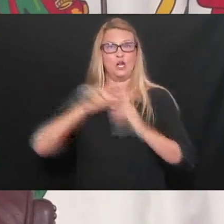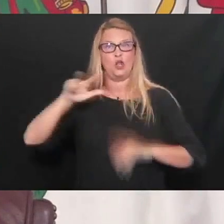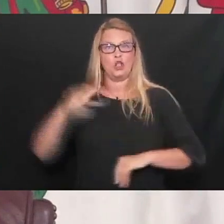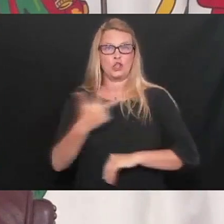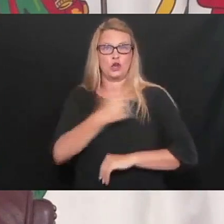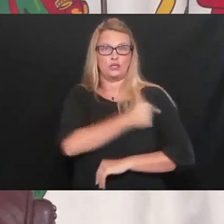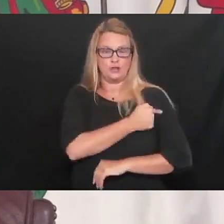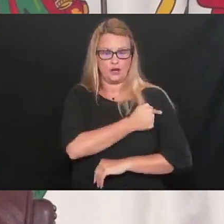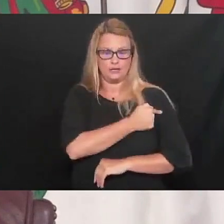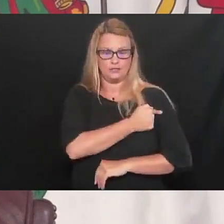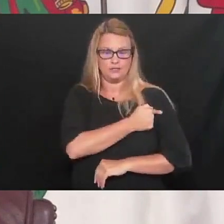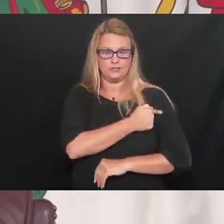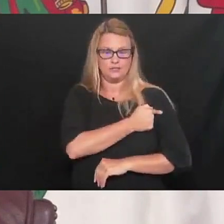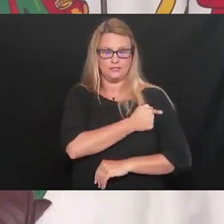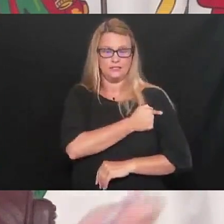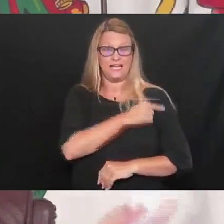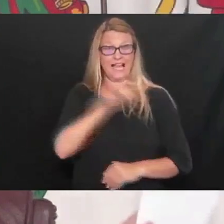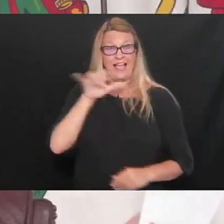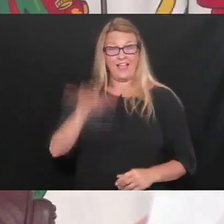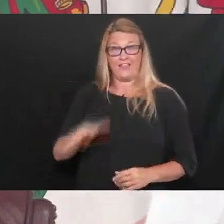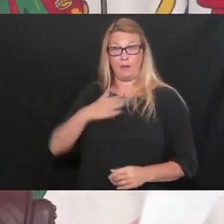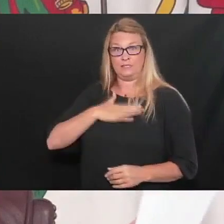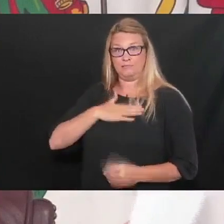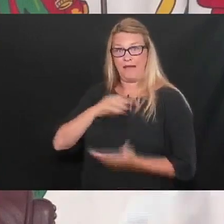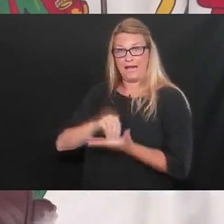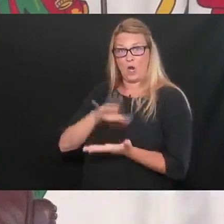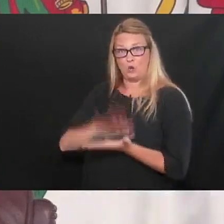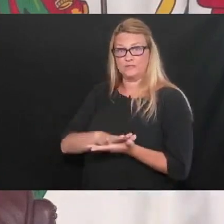doses. This was my notes.